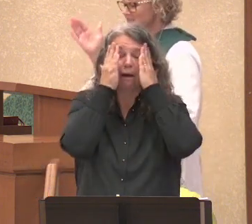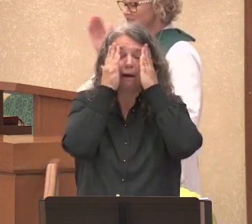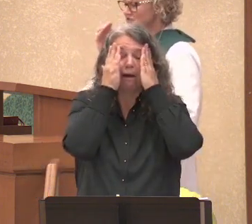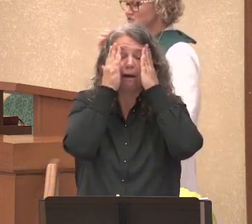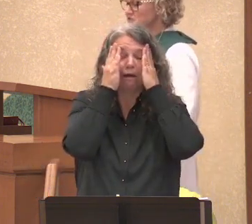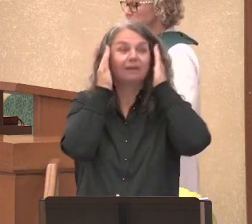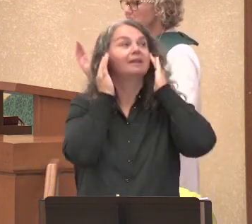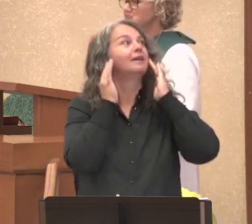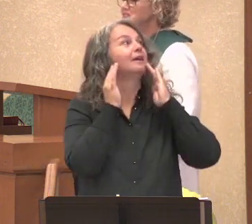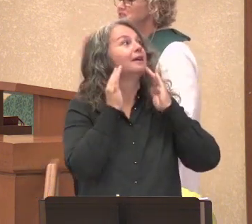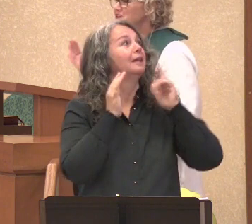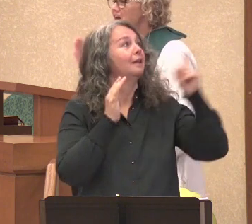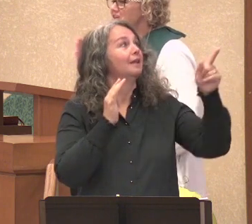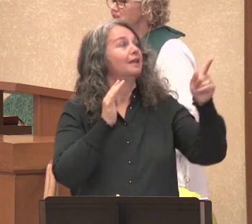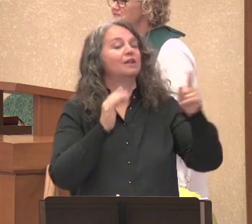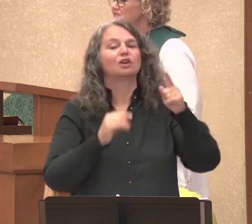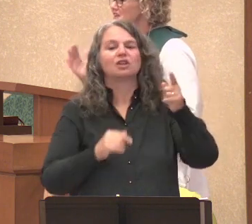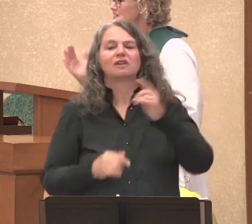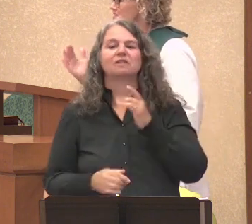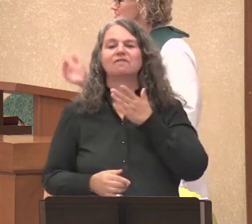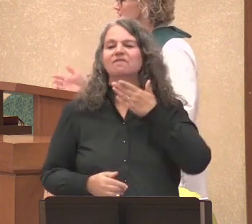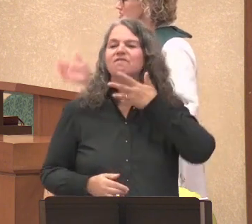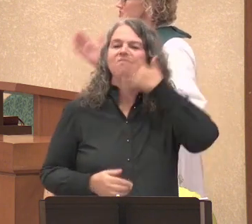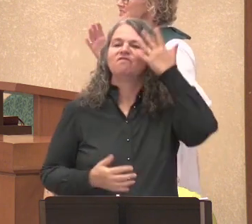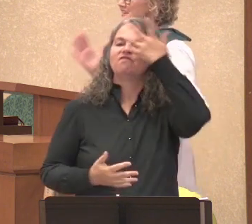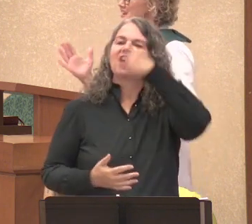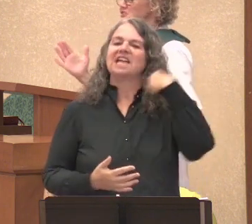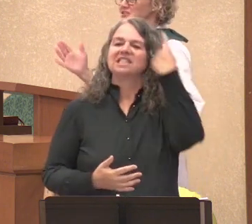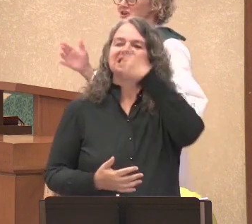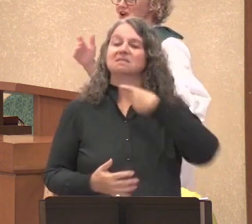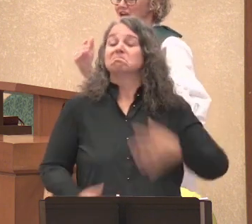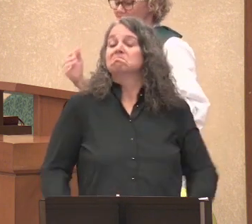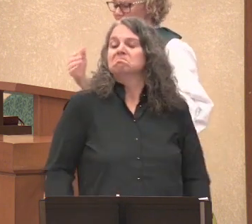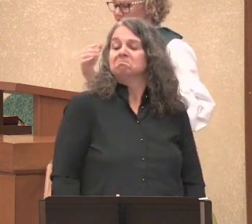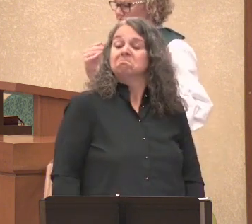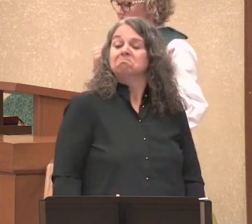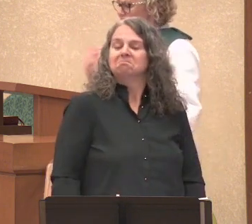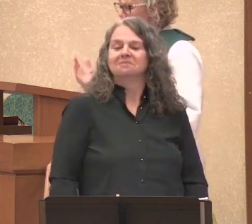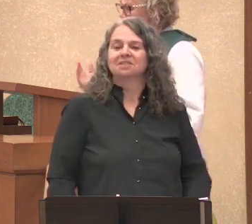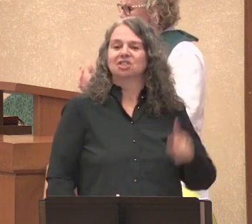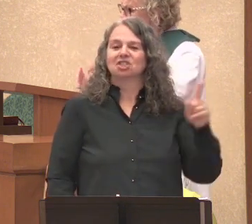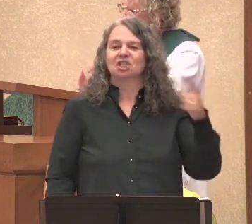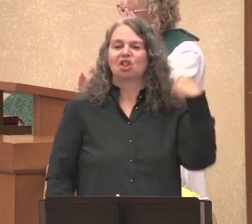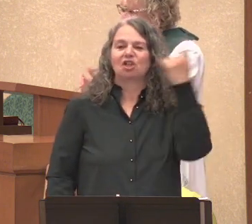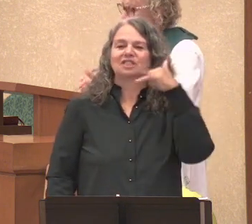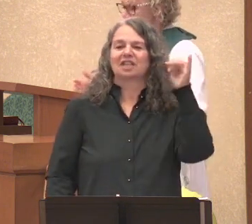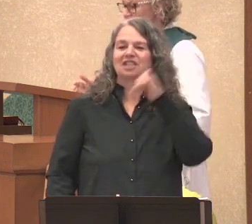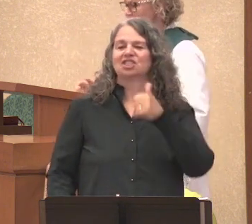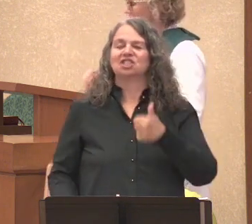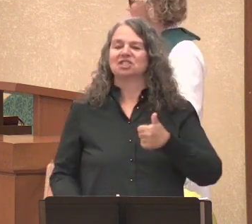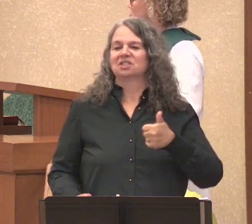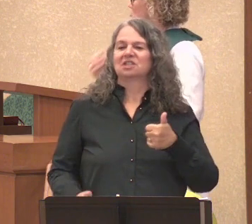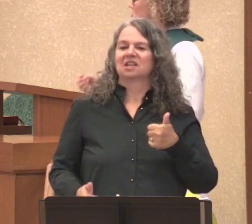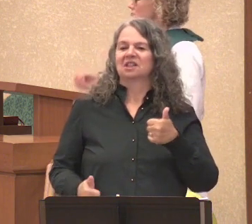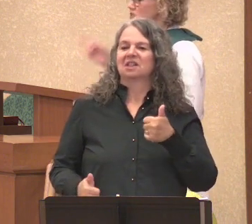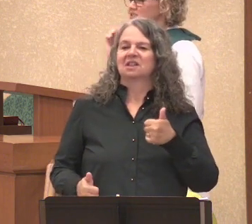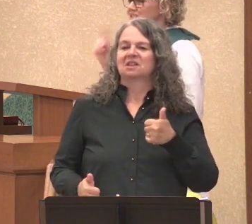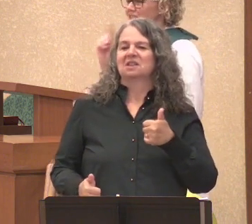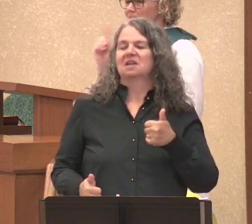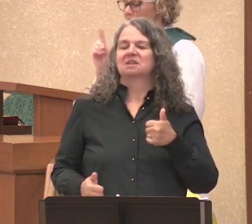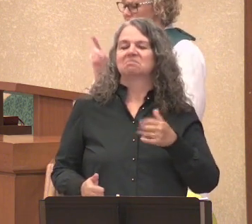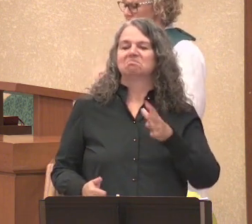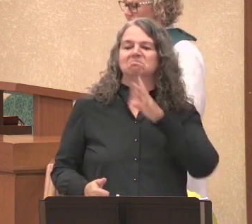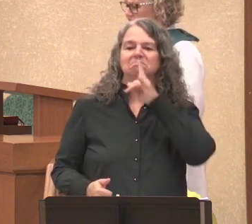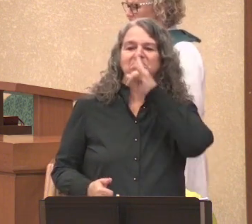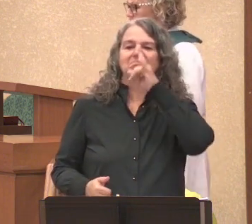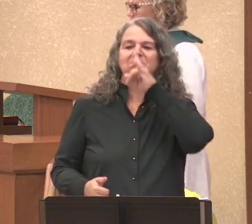She has such a smug look on her face. She stands there acting superior, and she's got that tone of voice and